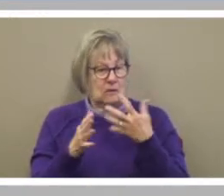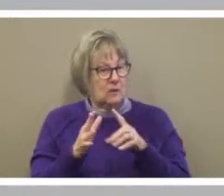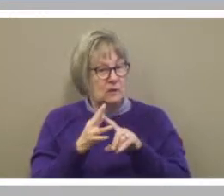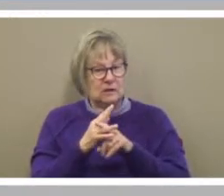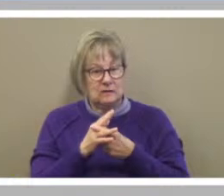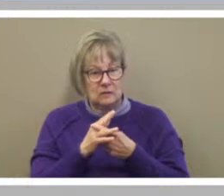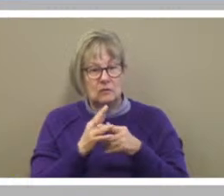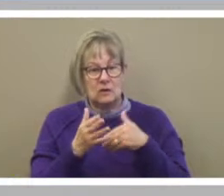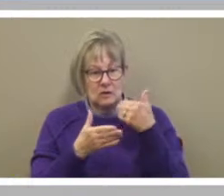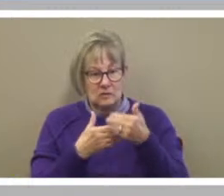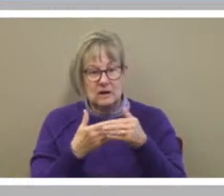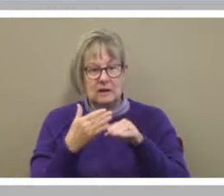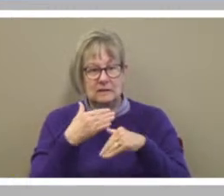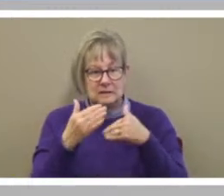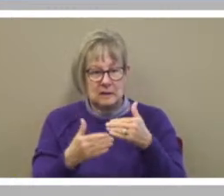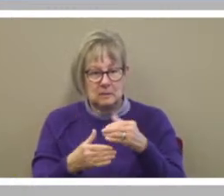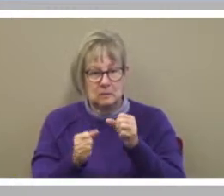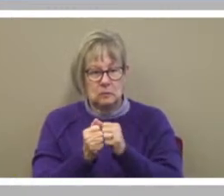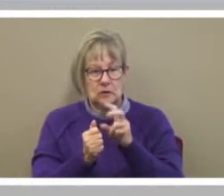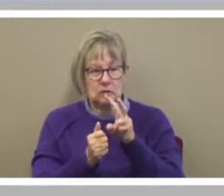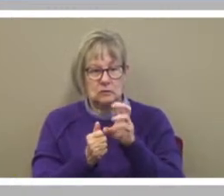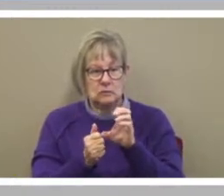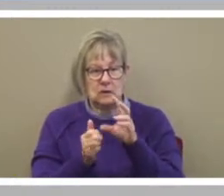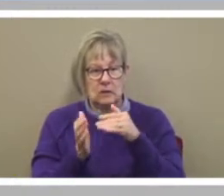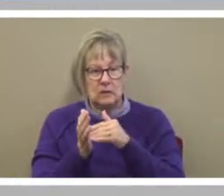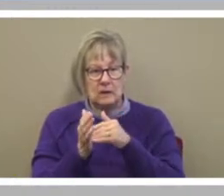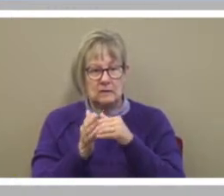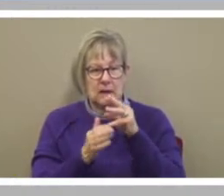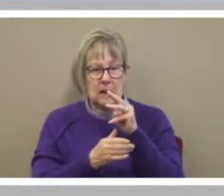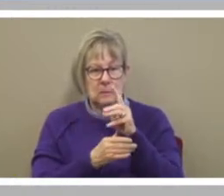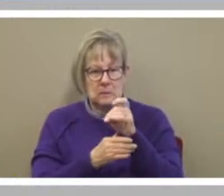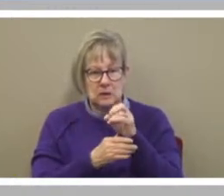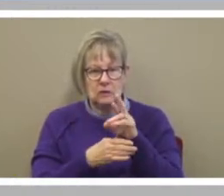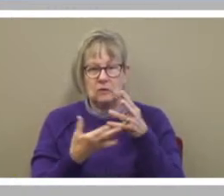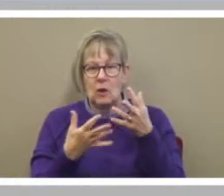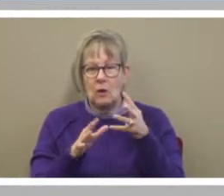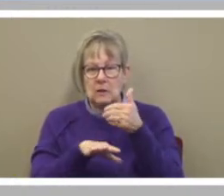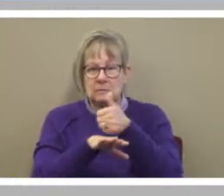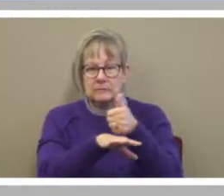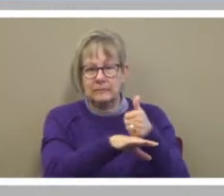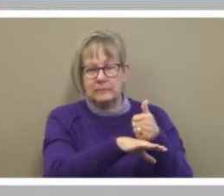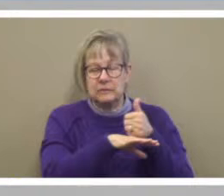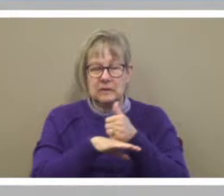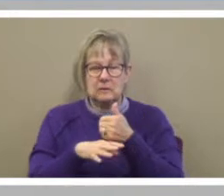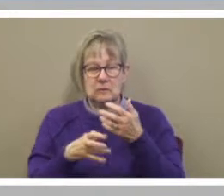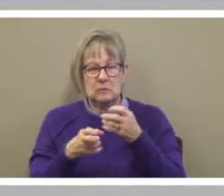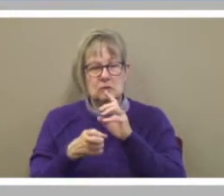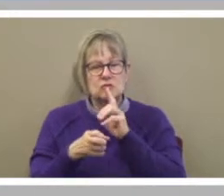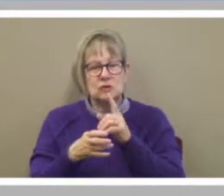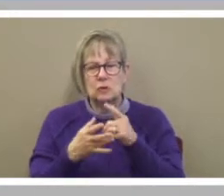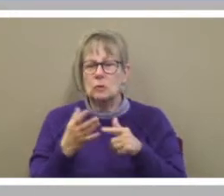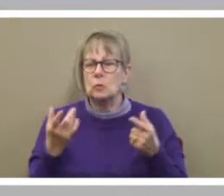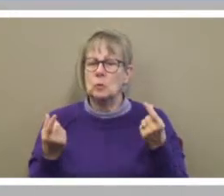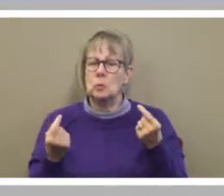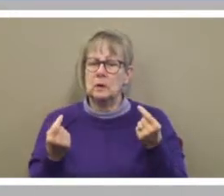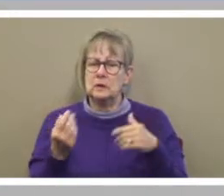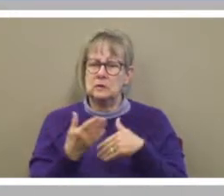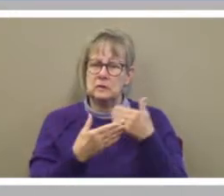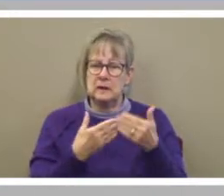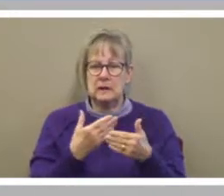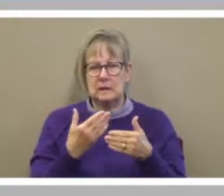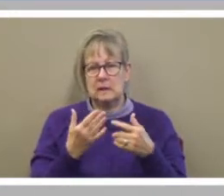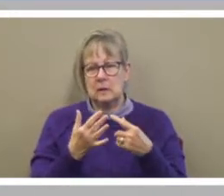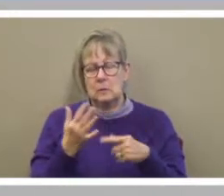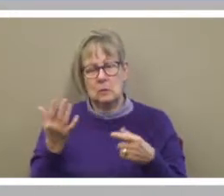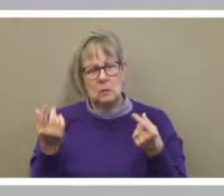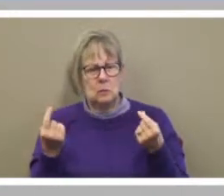next steps with 200,000 meters, smart meters already out in our service area. We want to make sure, like, what do you do next? What do you do? Like,